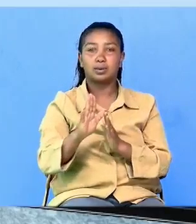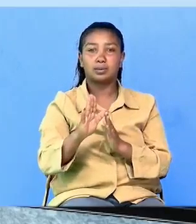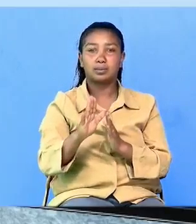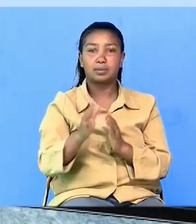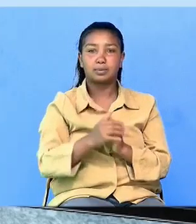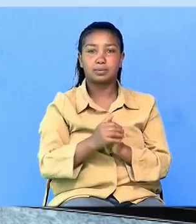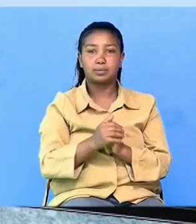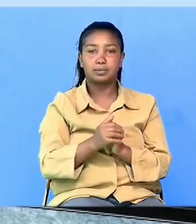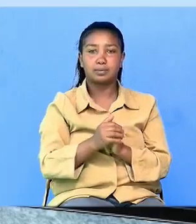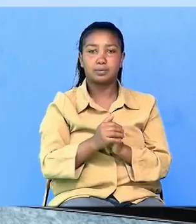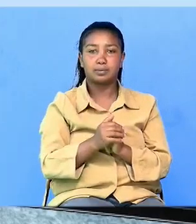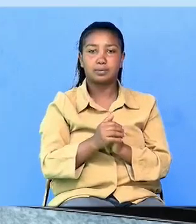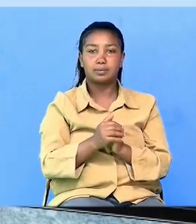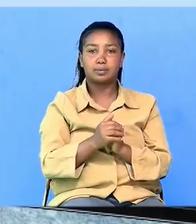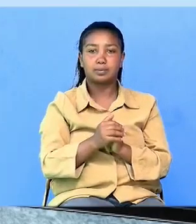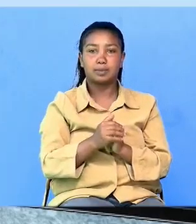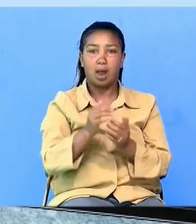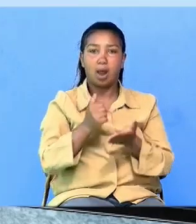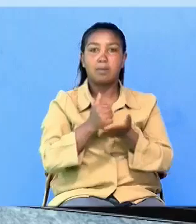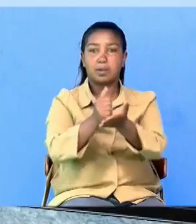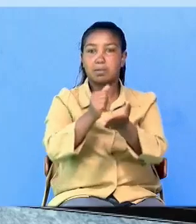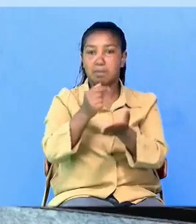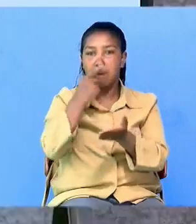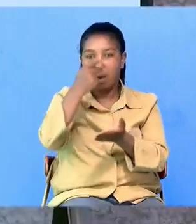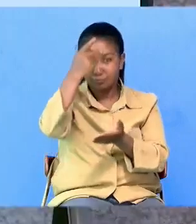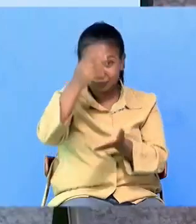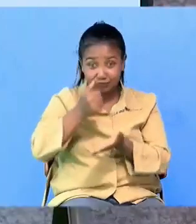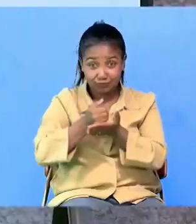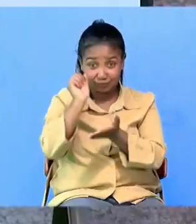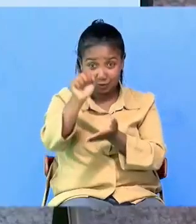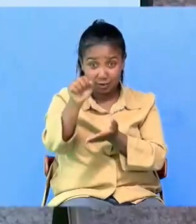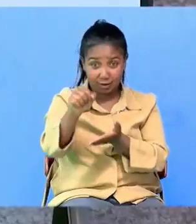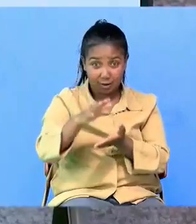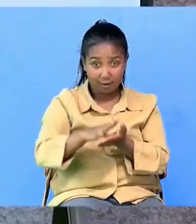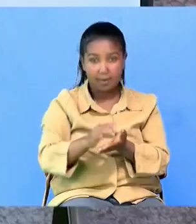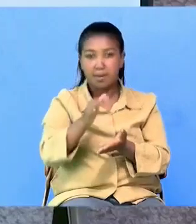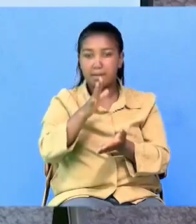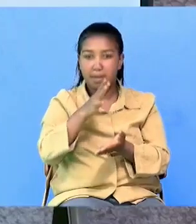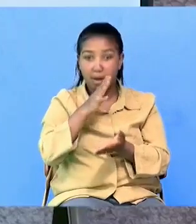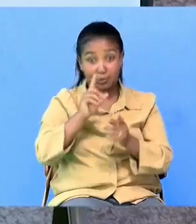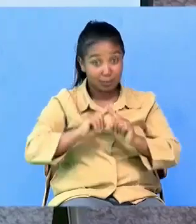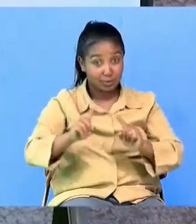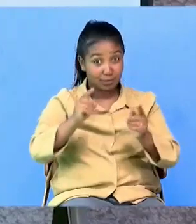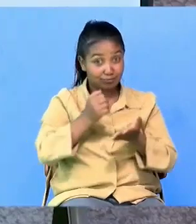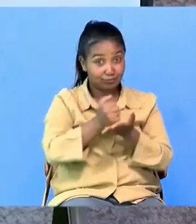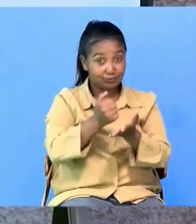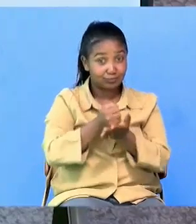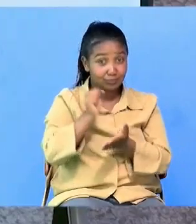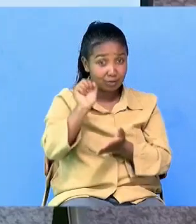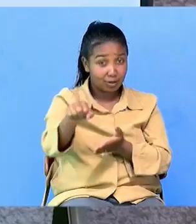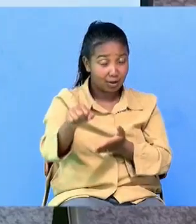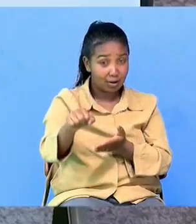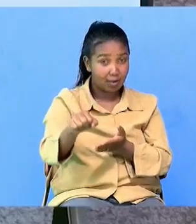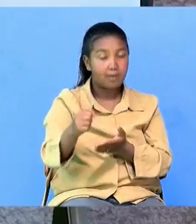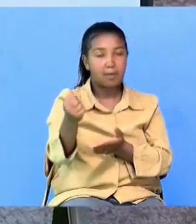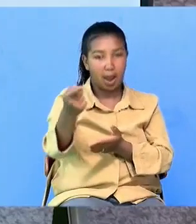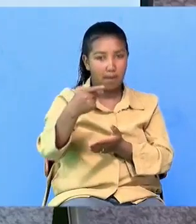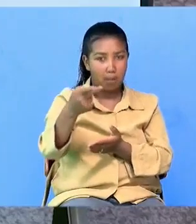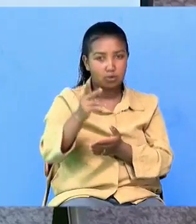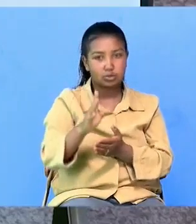life by helping his parents? Yeah. His mom especially, okay? Yeah,